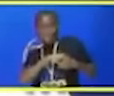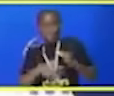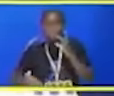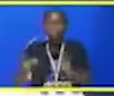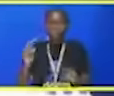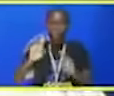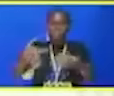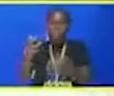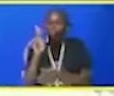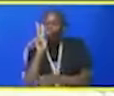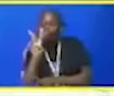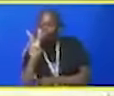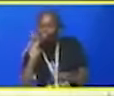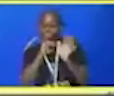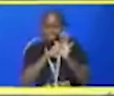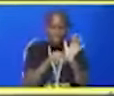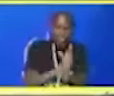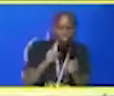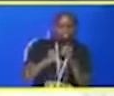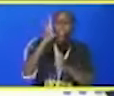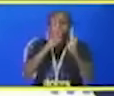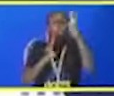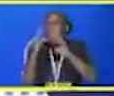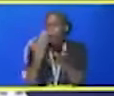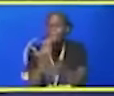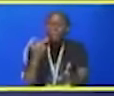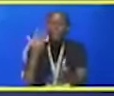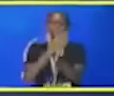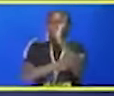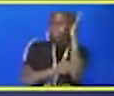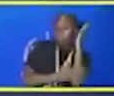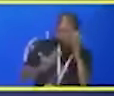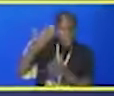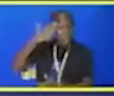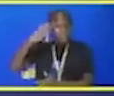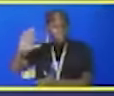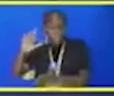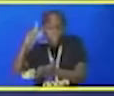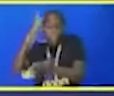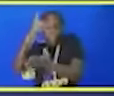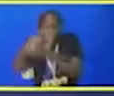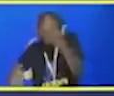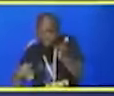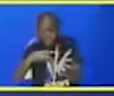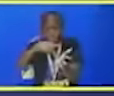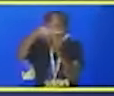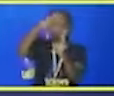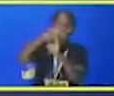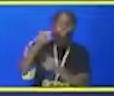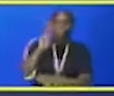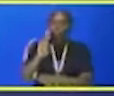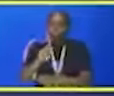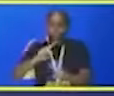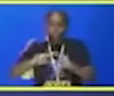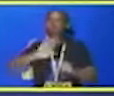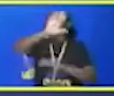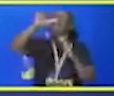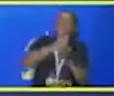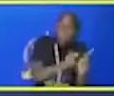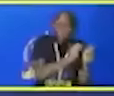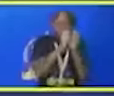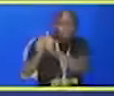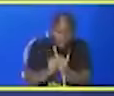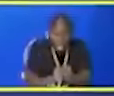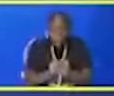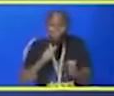2 minutes to cry before God. I don't know what position you are going to assume, but all of us together, no big man, no nothing, we are